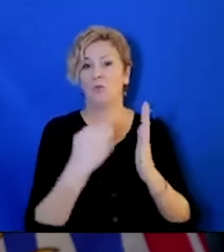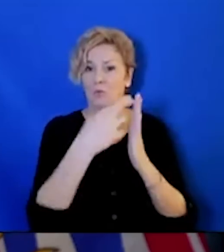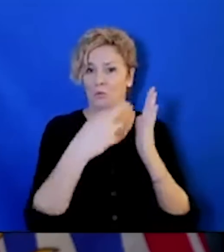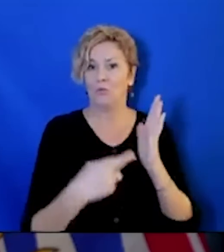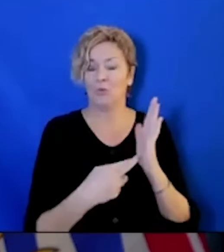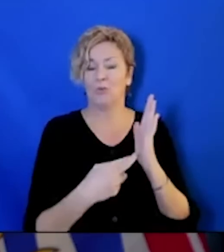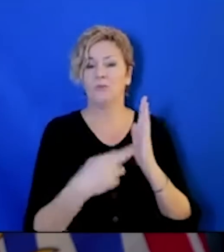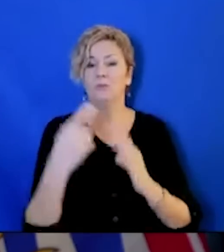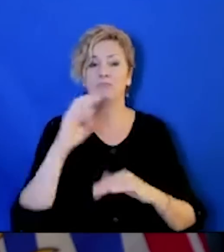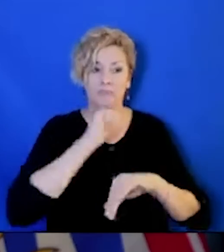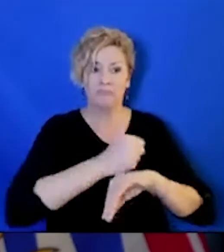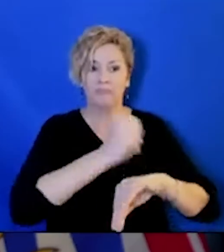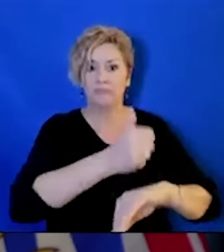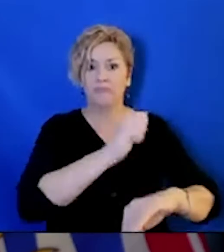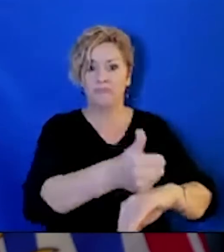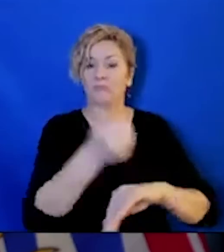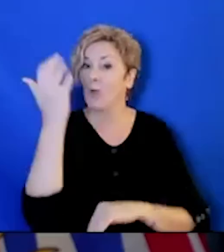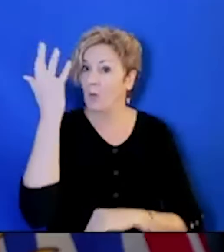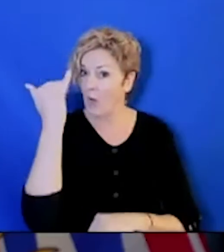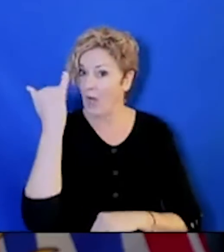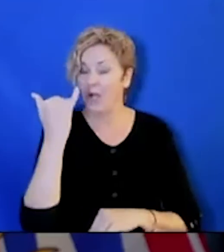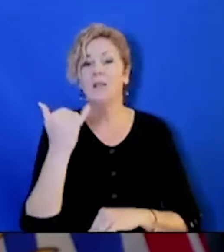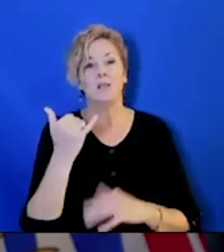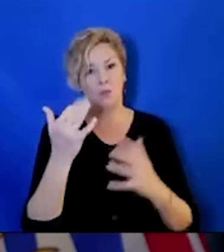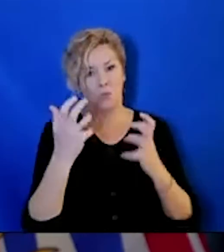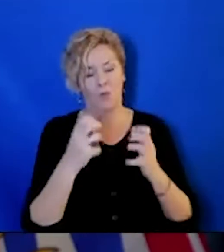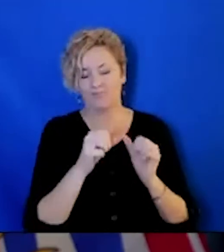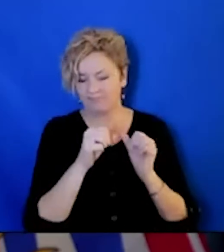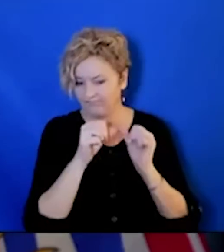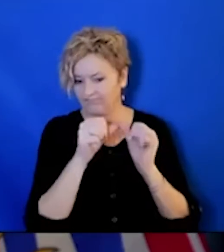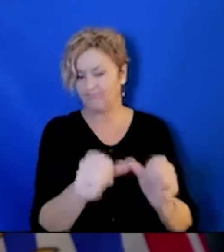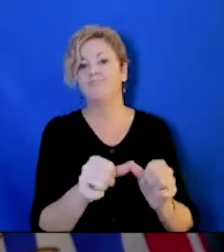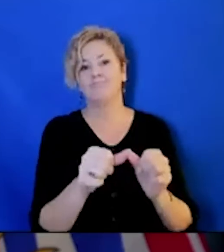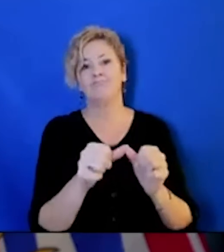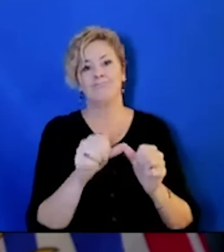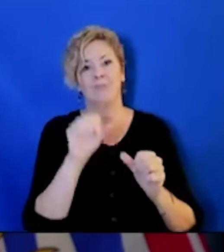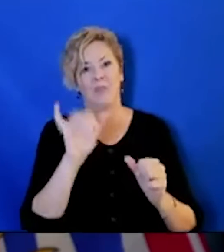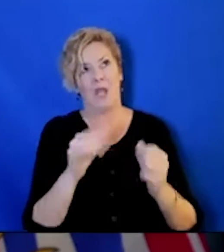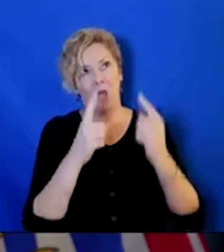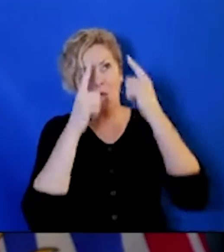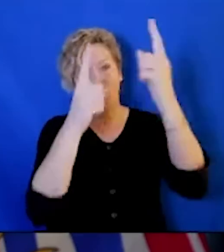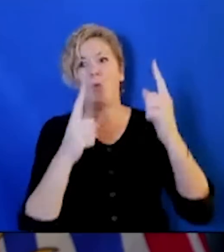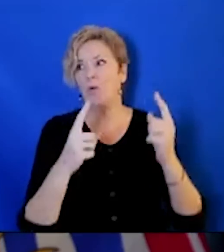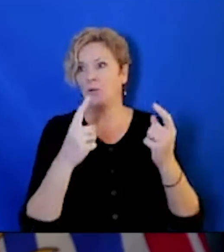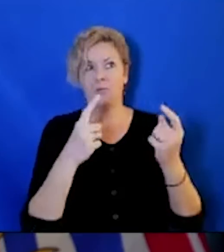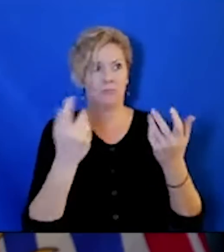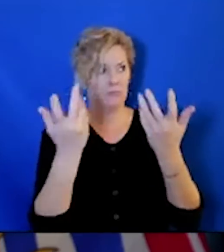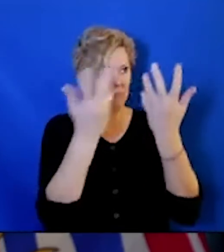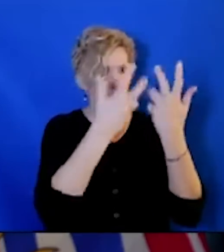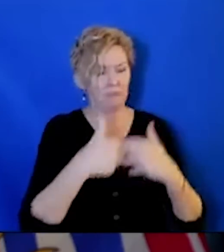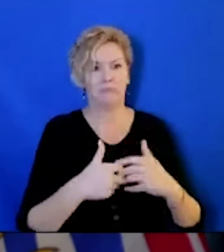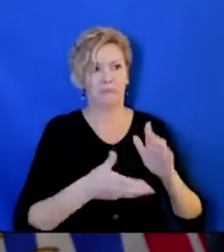that we can continue in meeting these goals. The written orders will be available later today on my